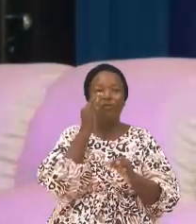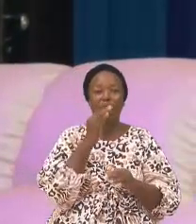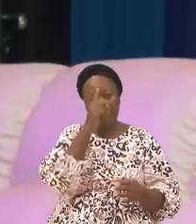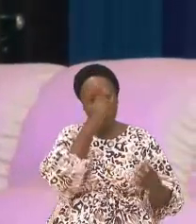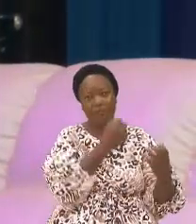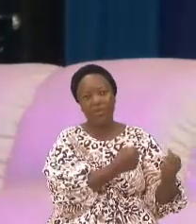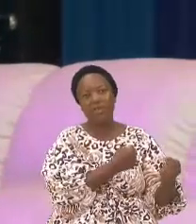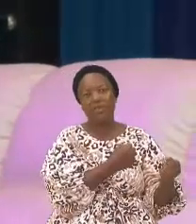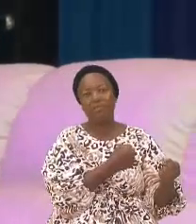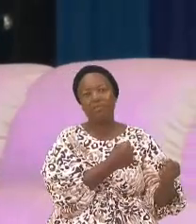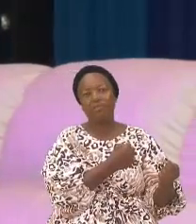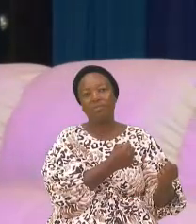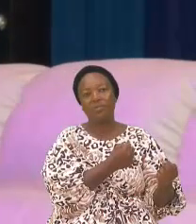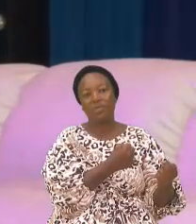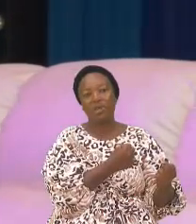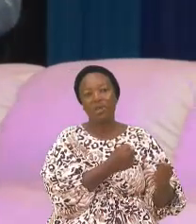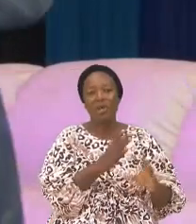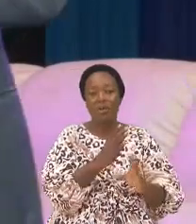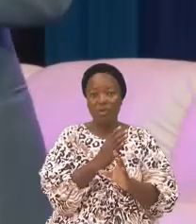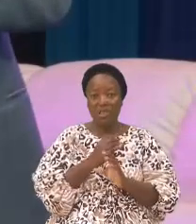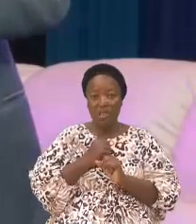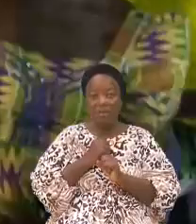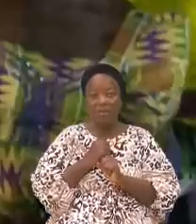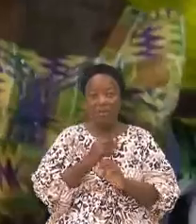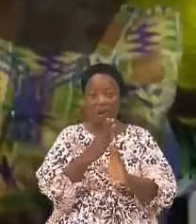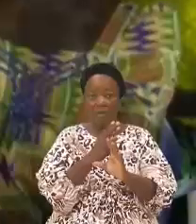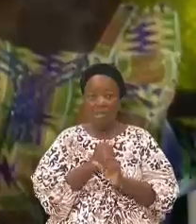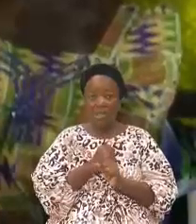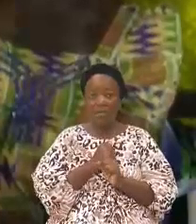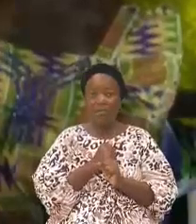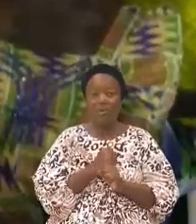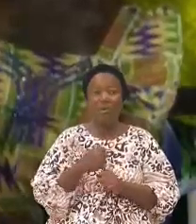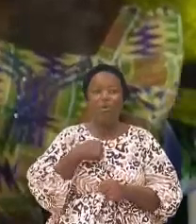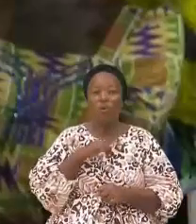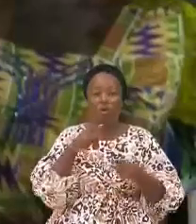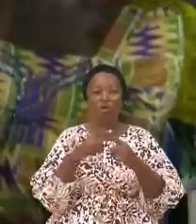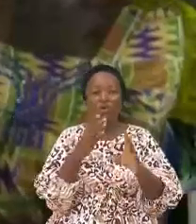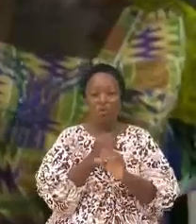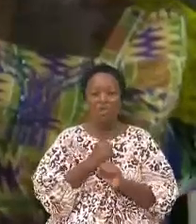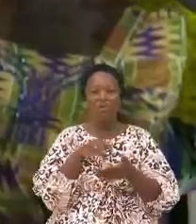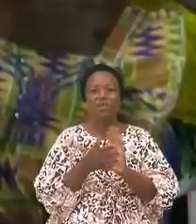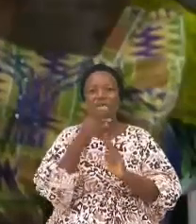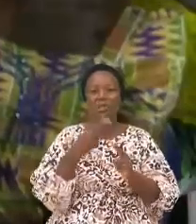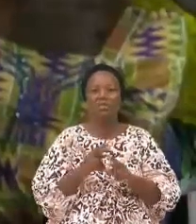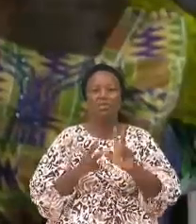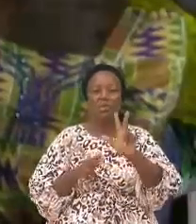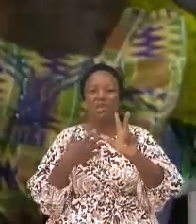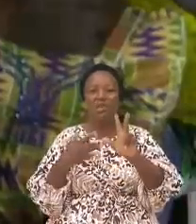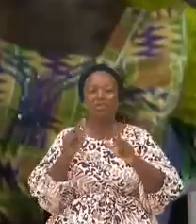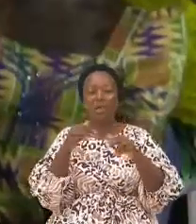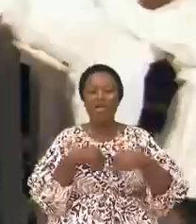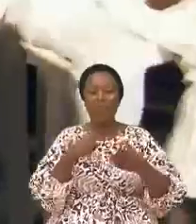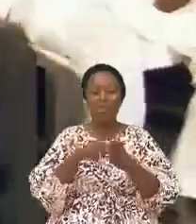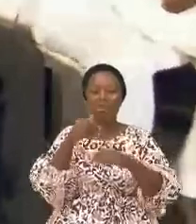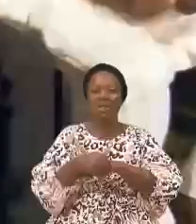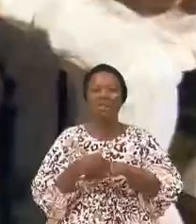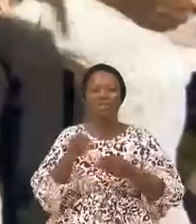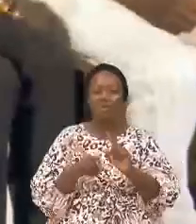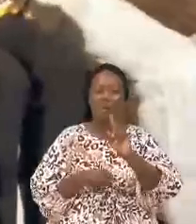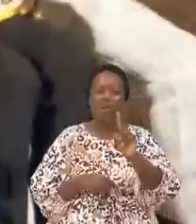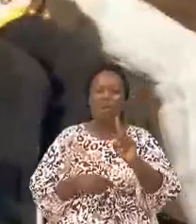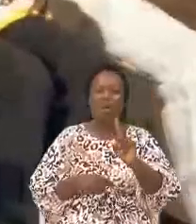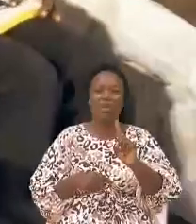the Spirit through faith. Receive. Receive. We're going to receive. Three